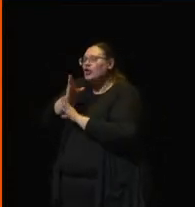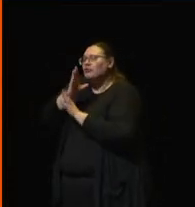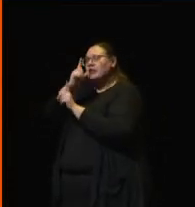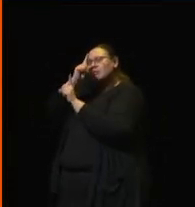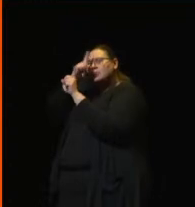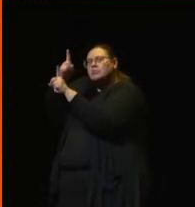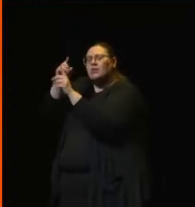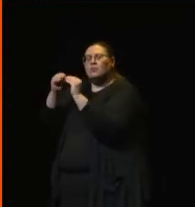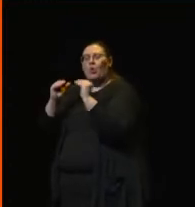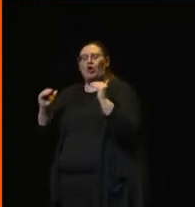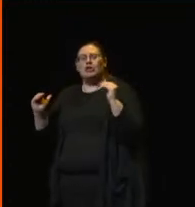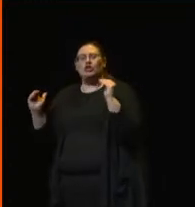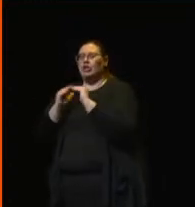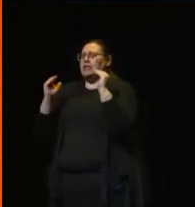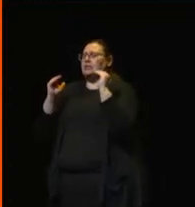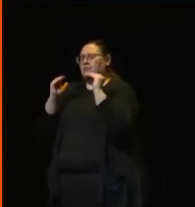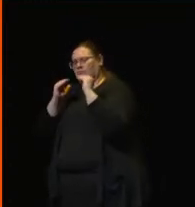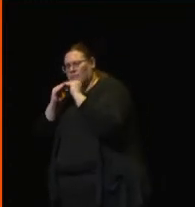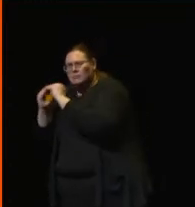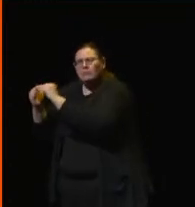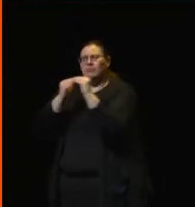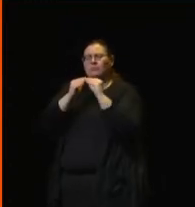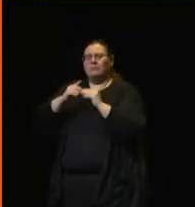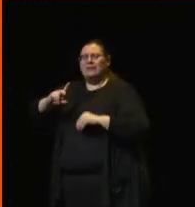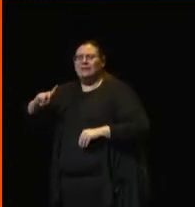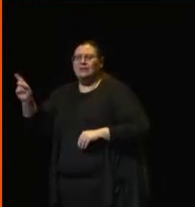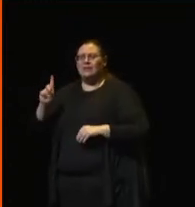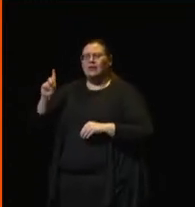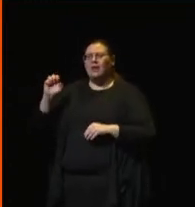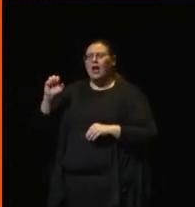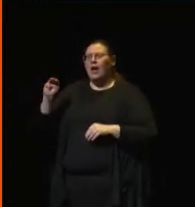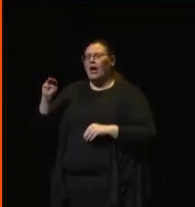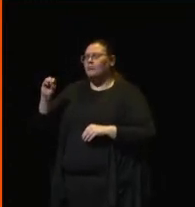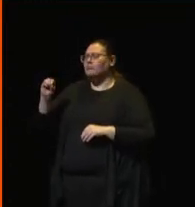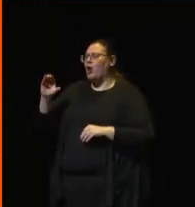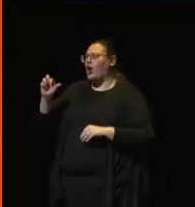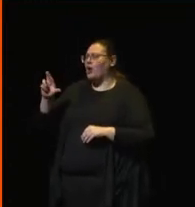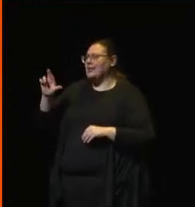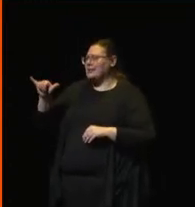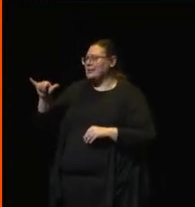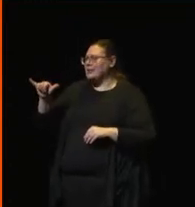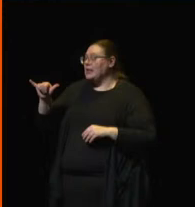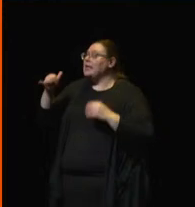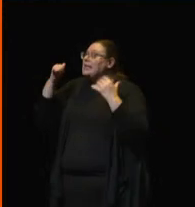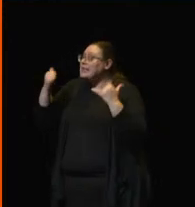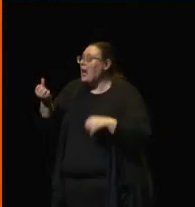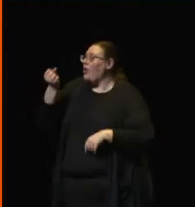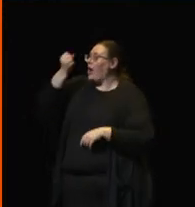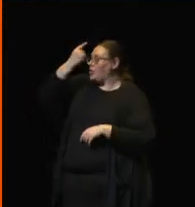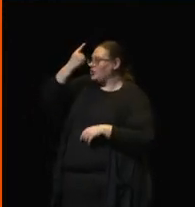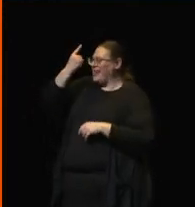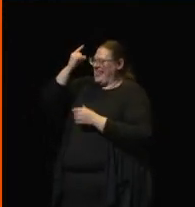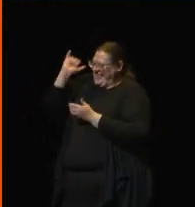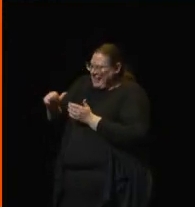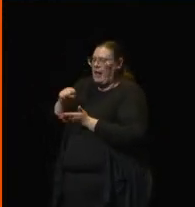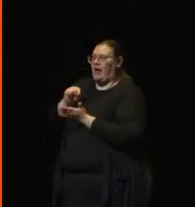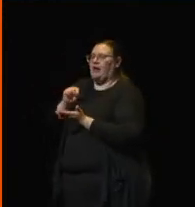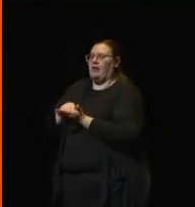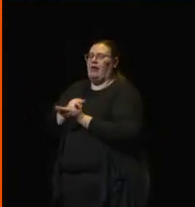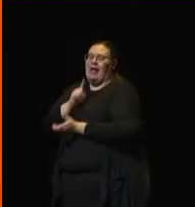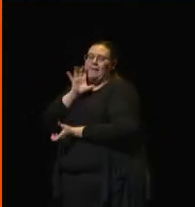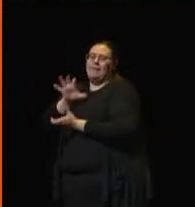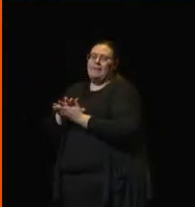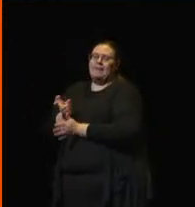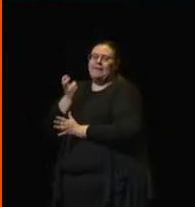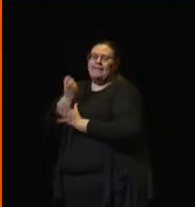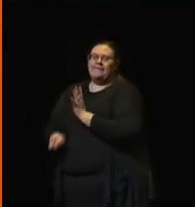more just and equitable democracy, because I understood now it was what I believed in most